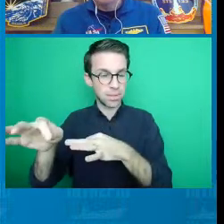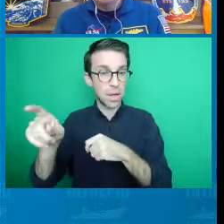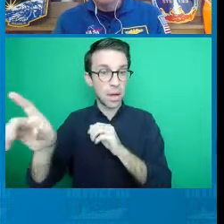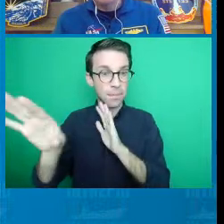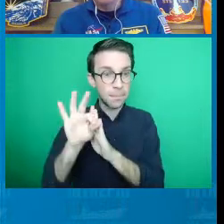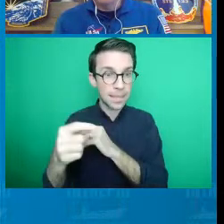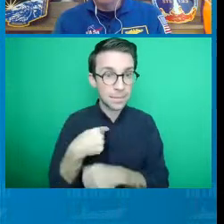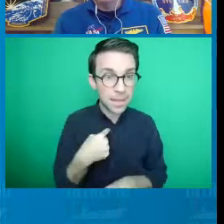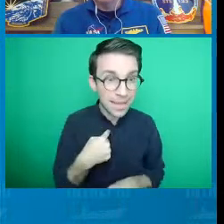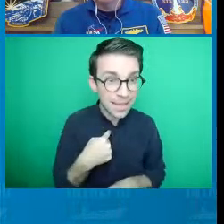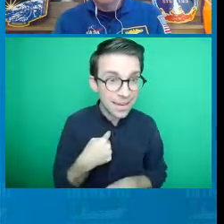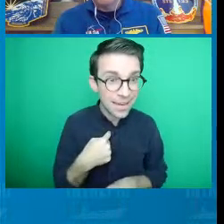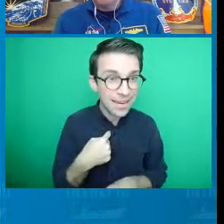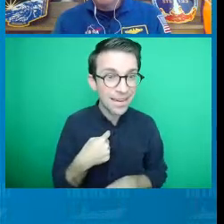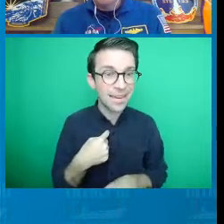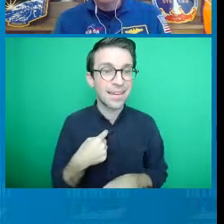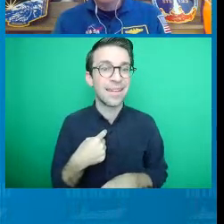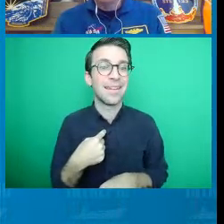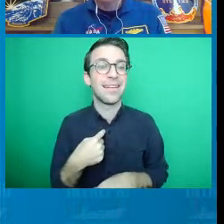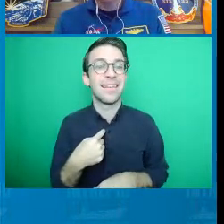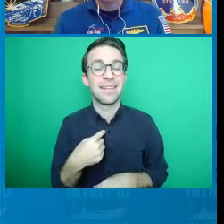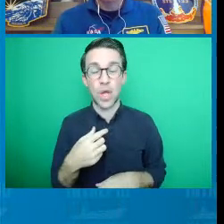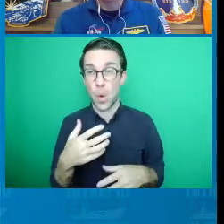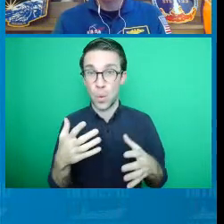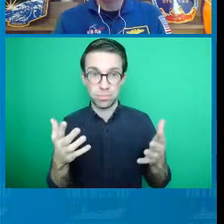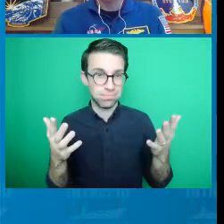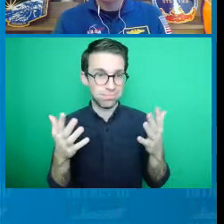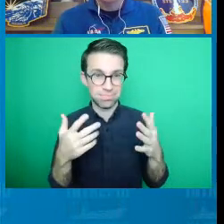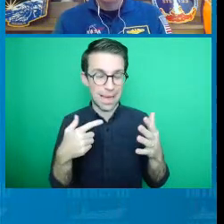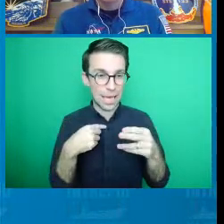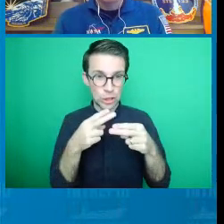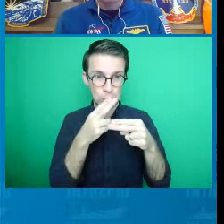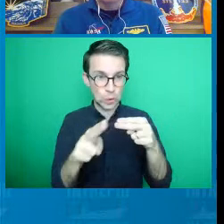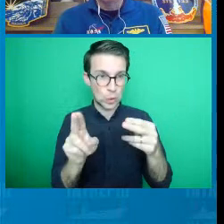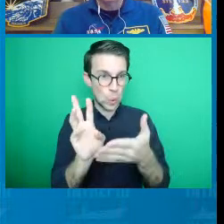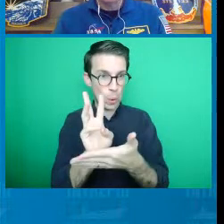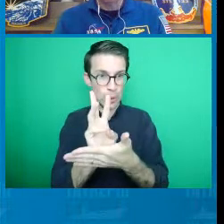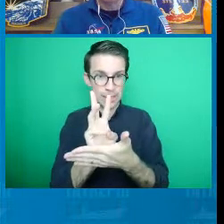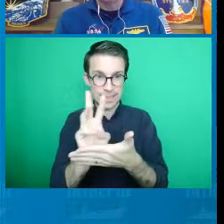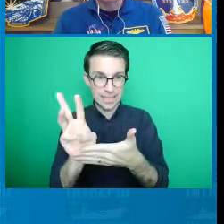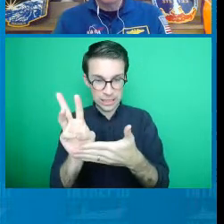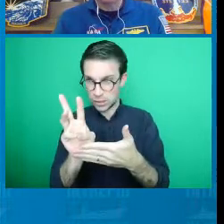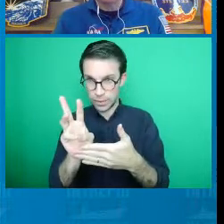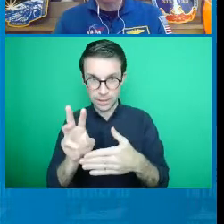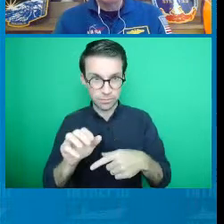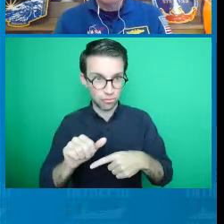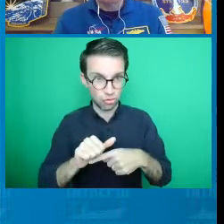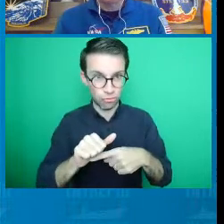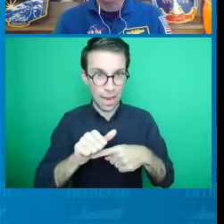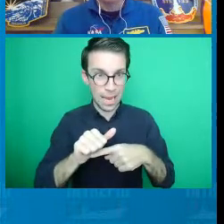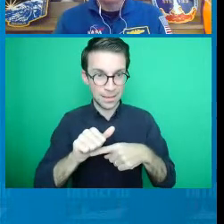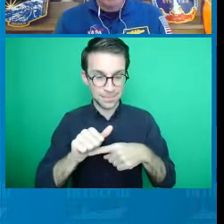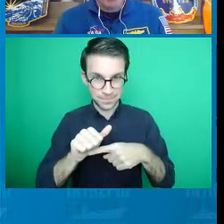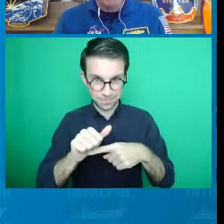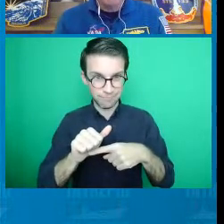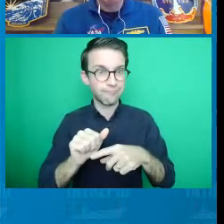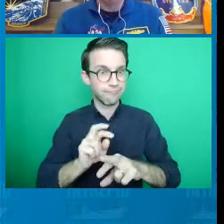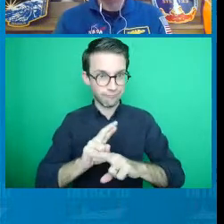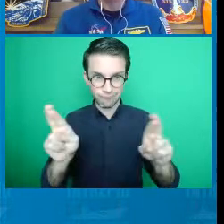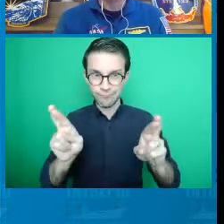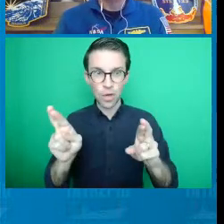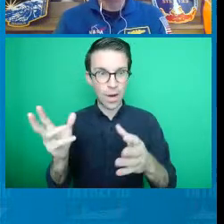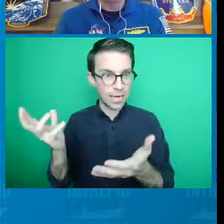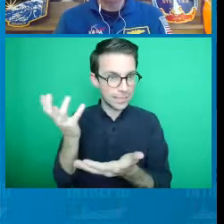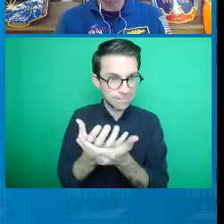and had this very short 6 weeks of training to turn around and be able to fly on